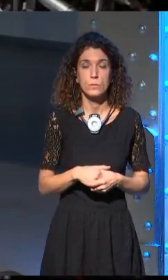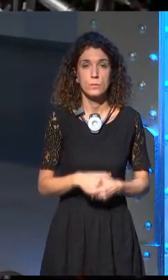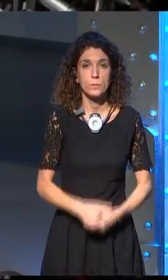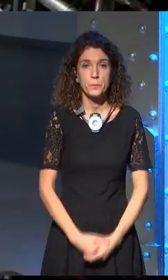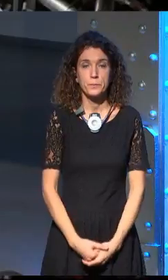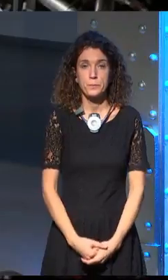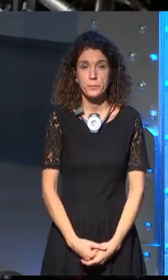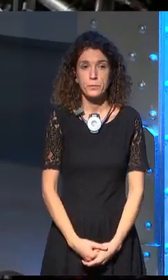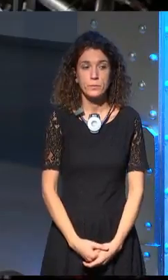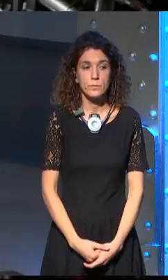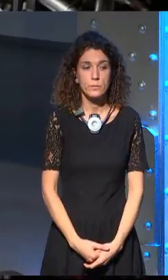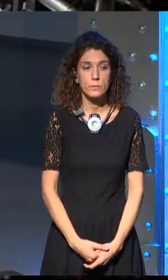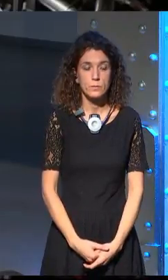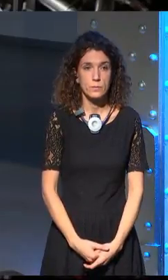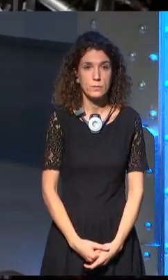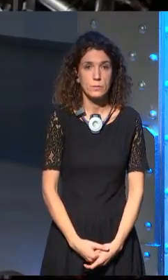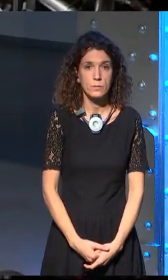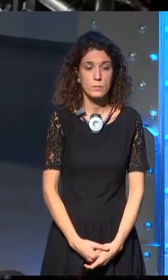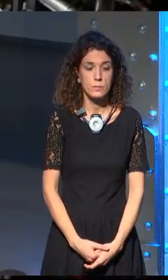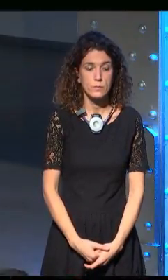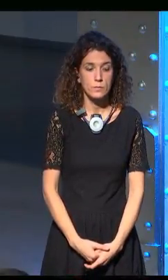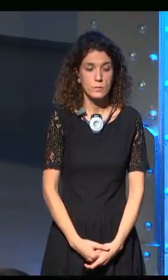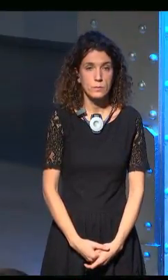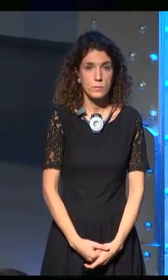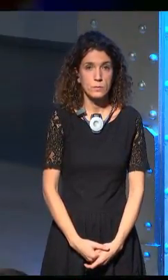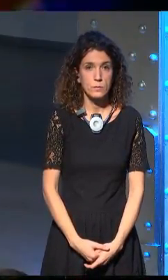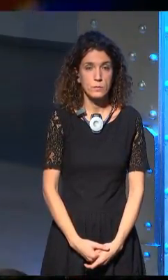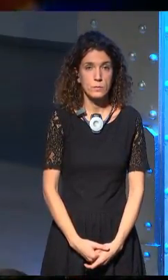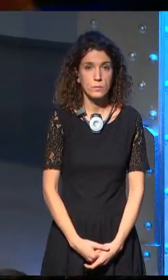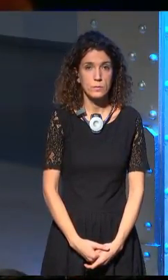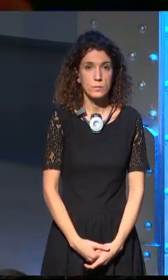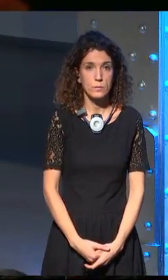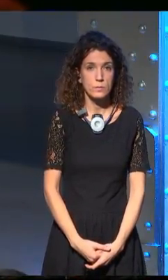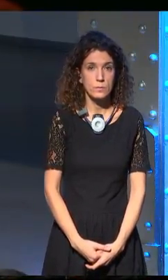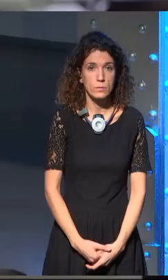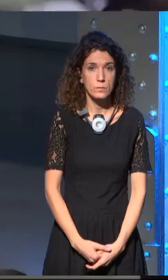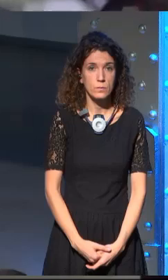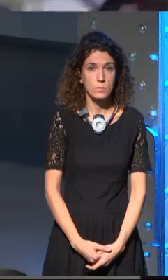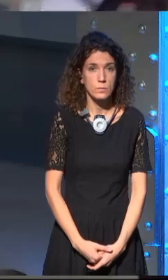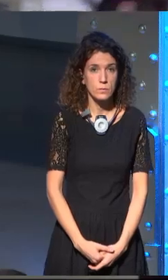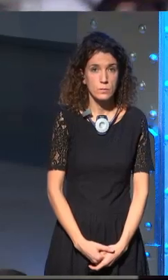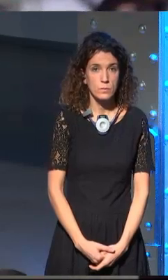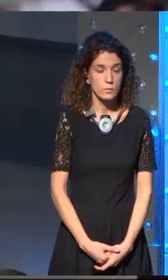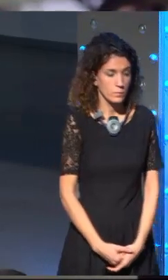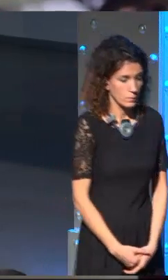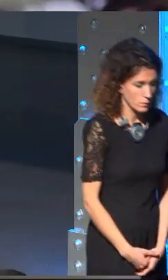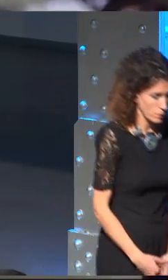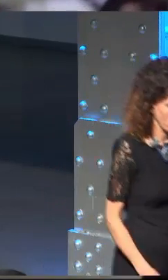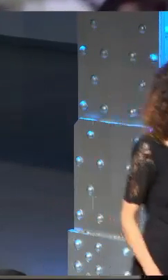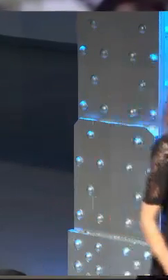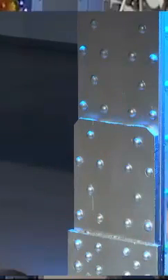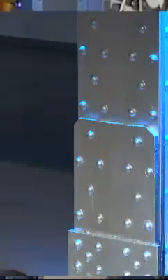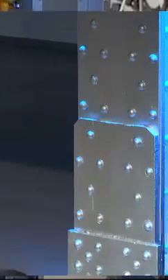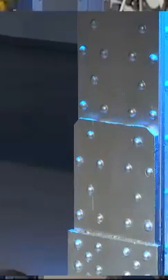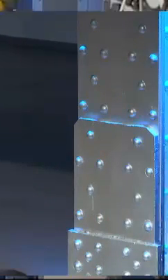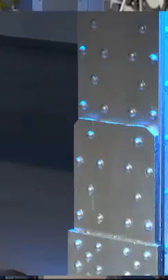challenging, is something that requires endurance. My third Christmas in space.